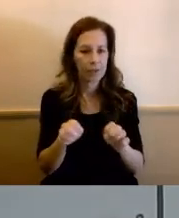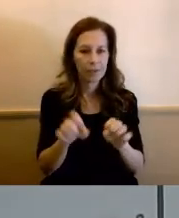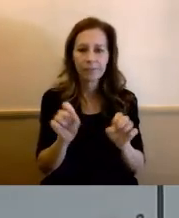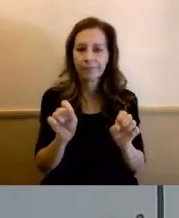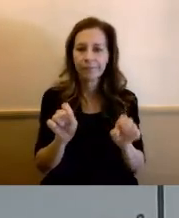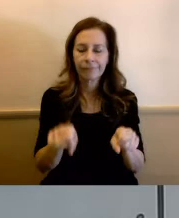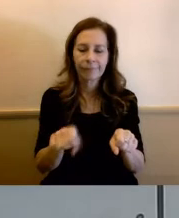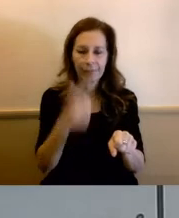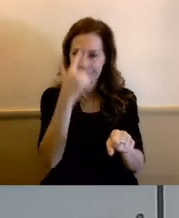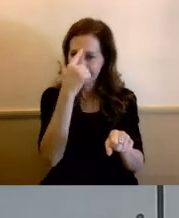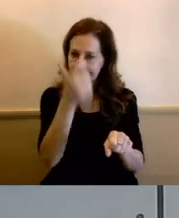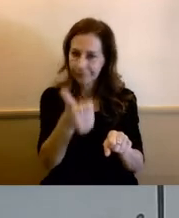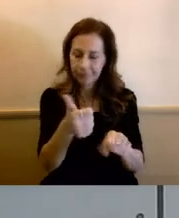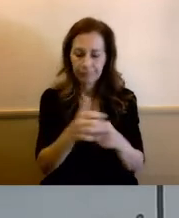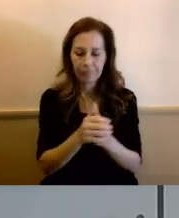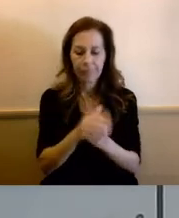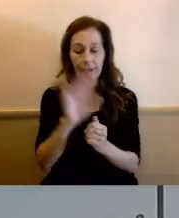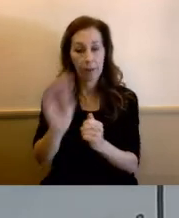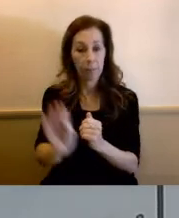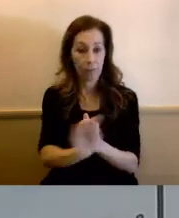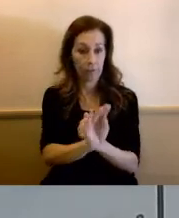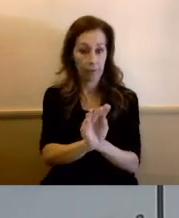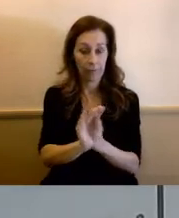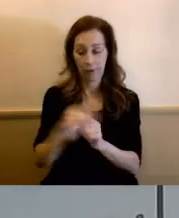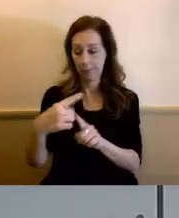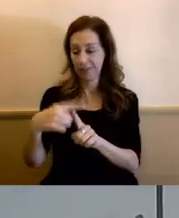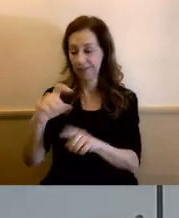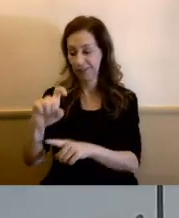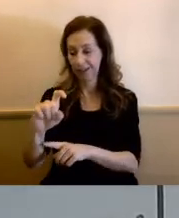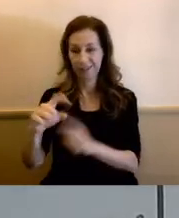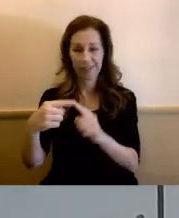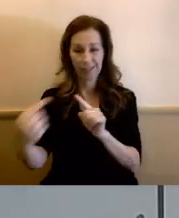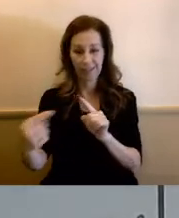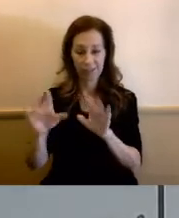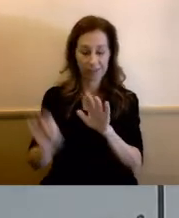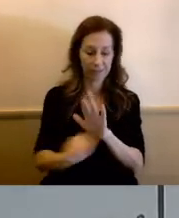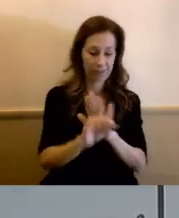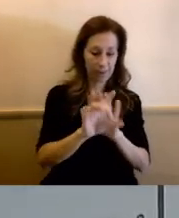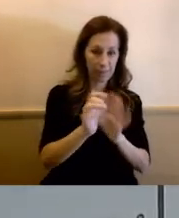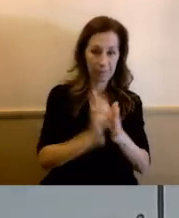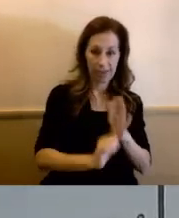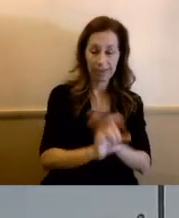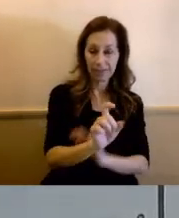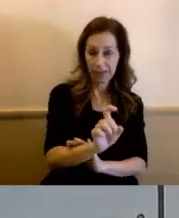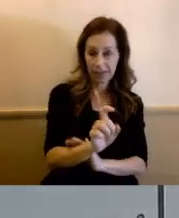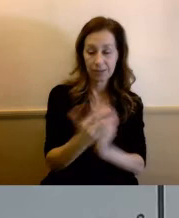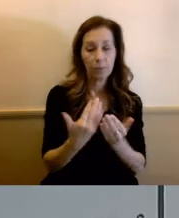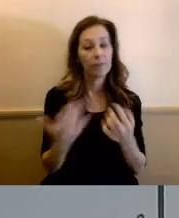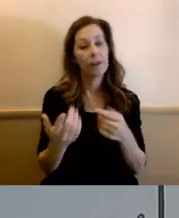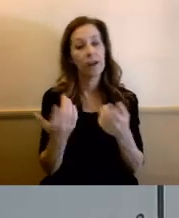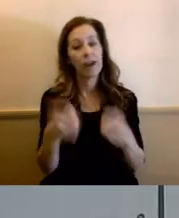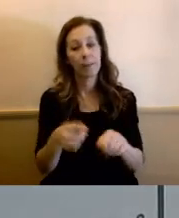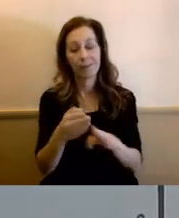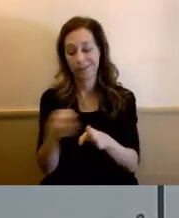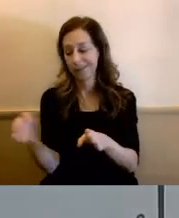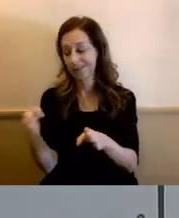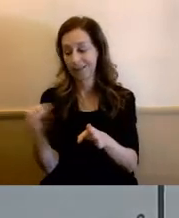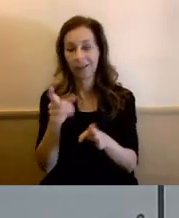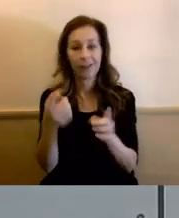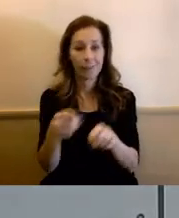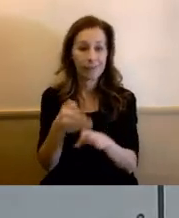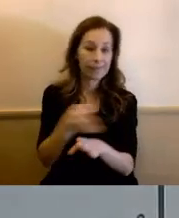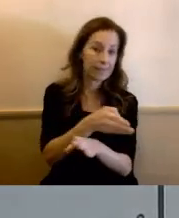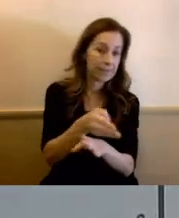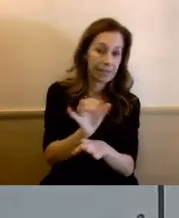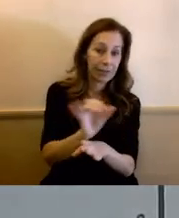x, so minus x, that cancels. Whatever you do to one side, you have to do to the other. 2x minus x is just